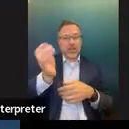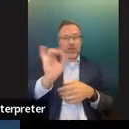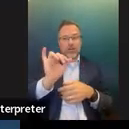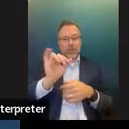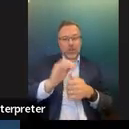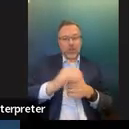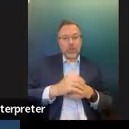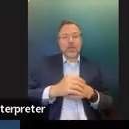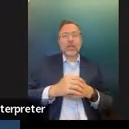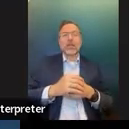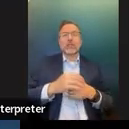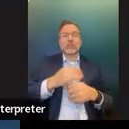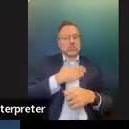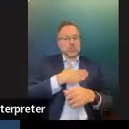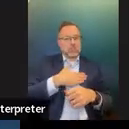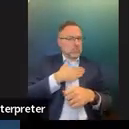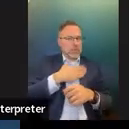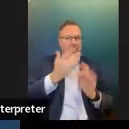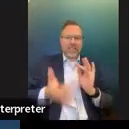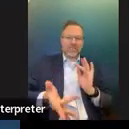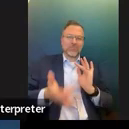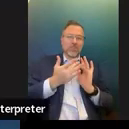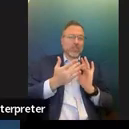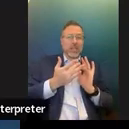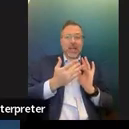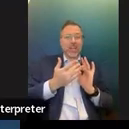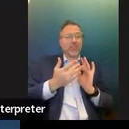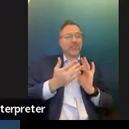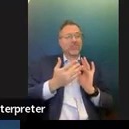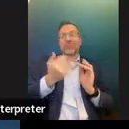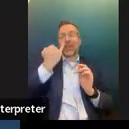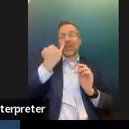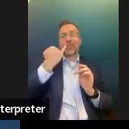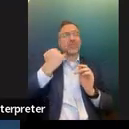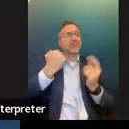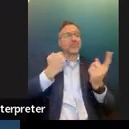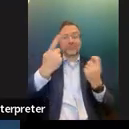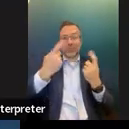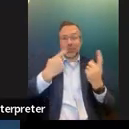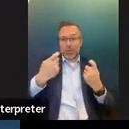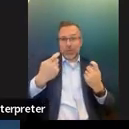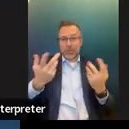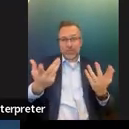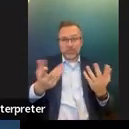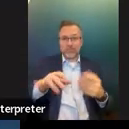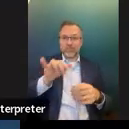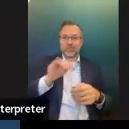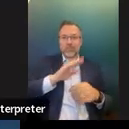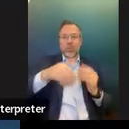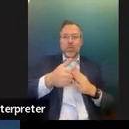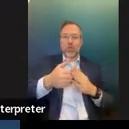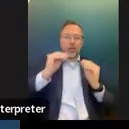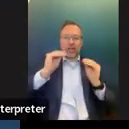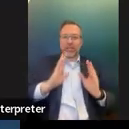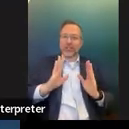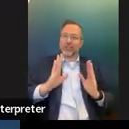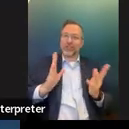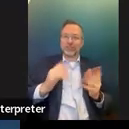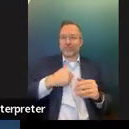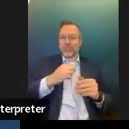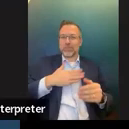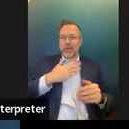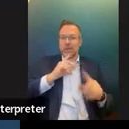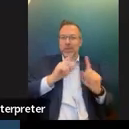free to contact us at any time with any questions you have because we're all teachers and we like to do that kind of